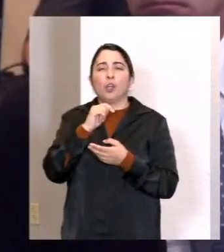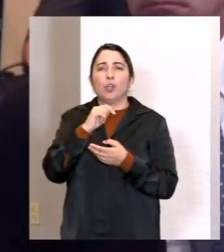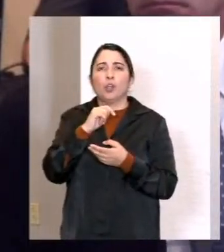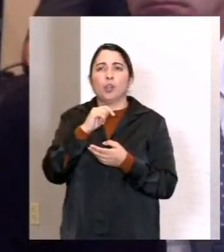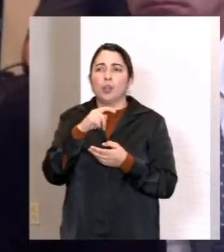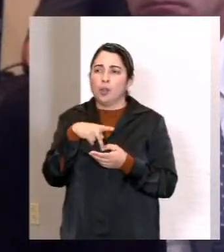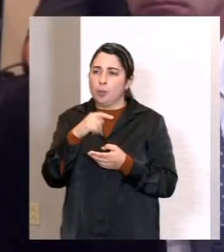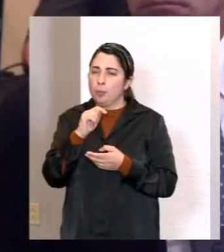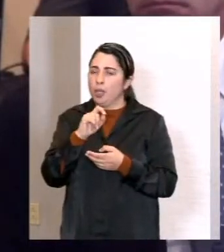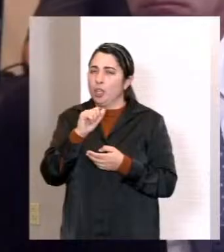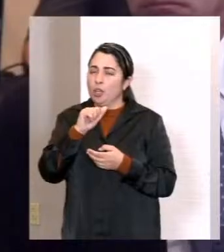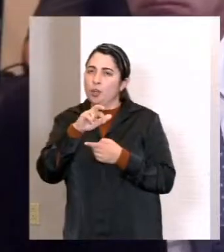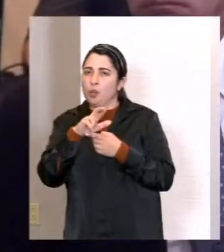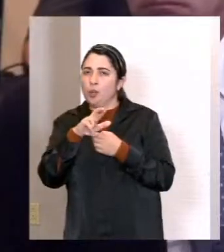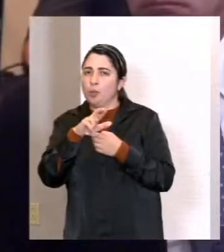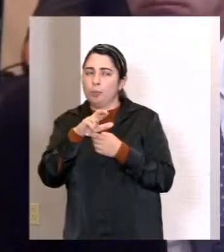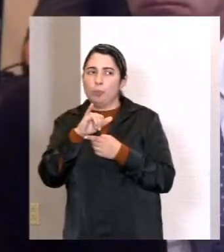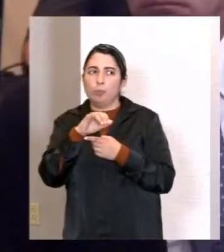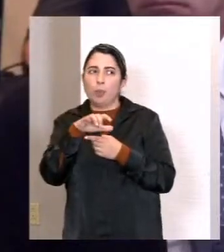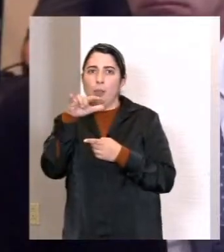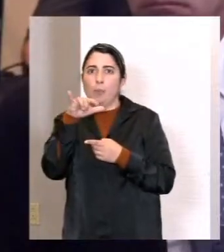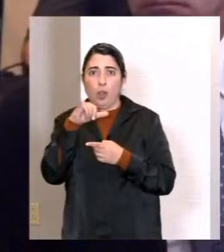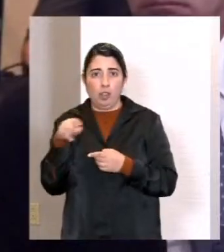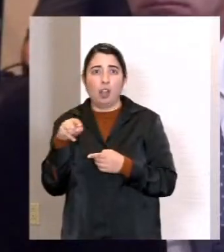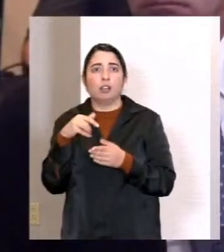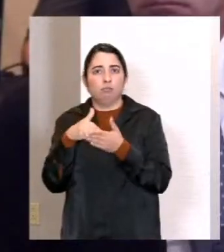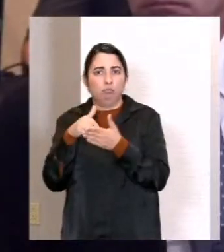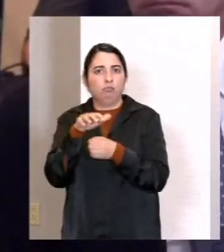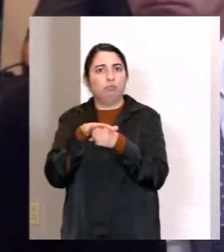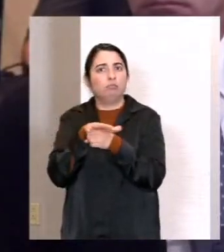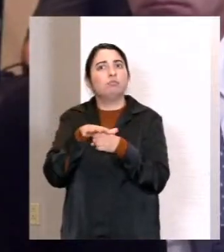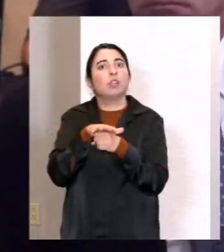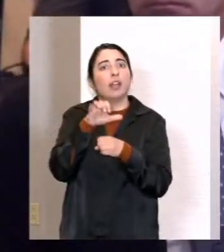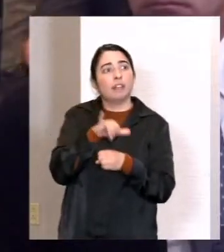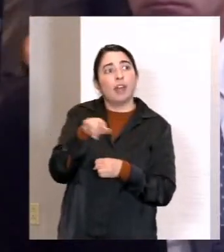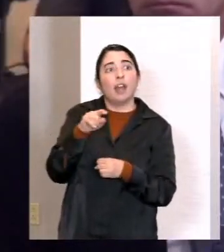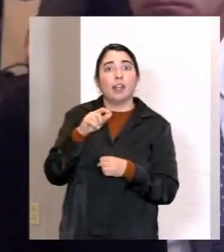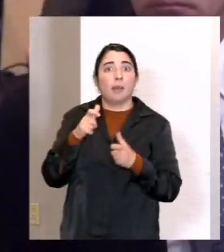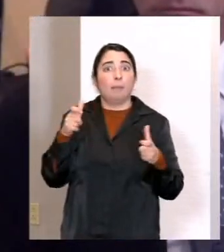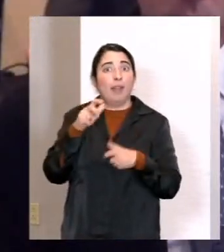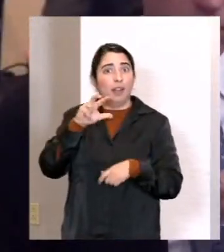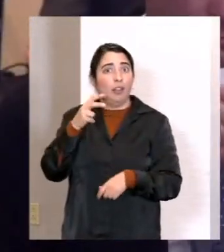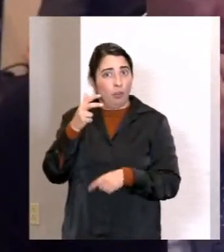something, it's kind of a forgotten airport compared to the big three. And